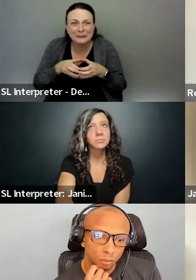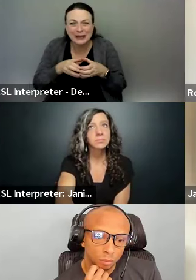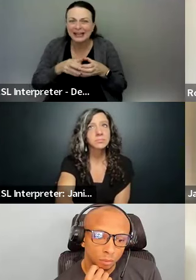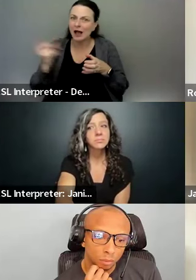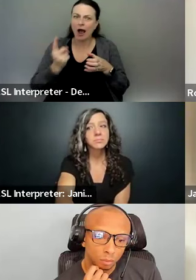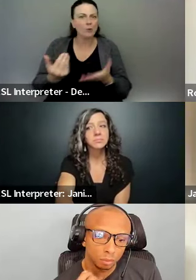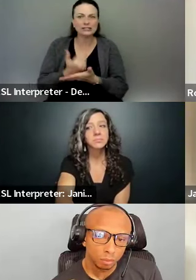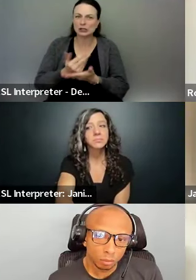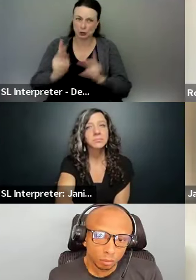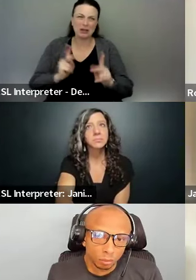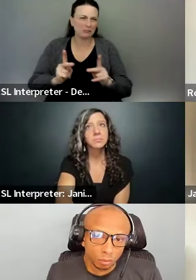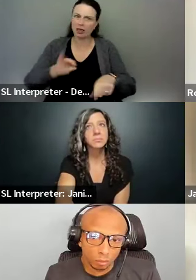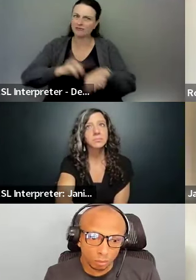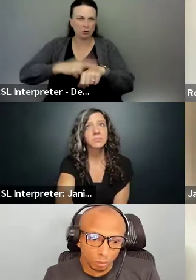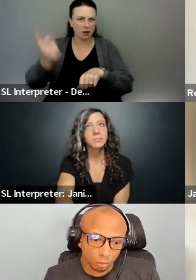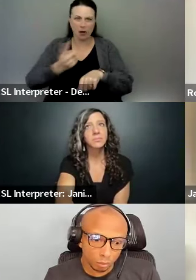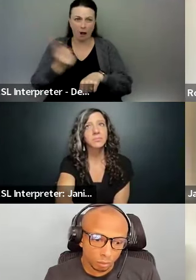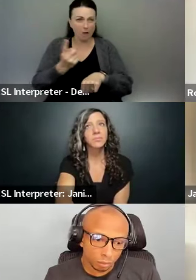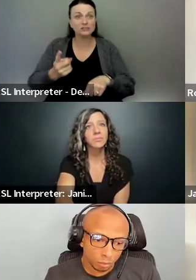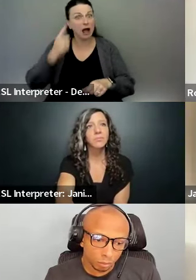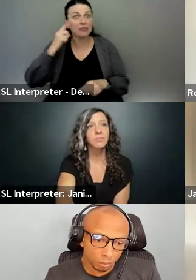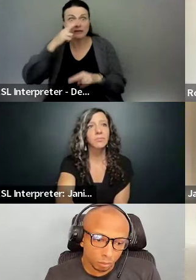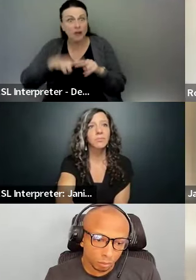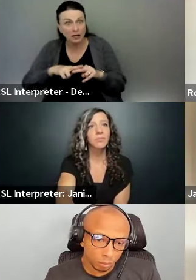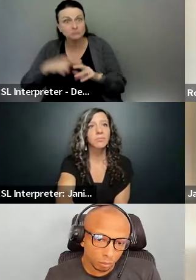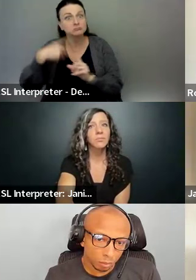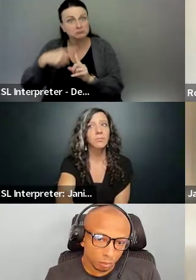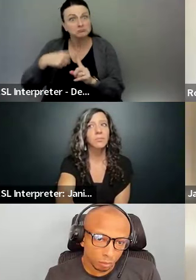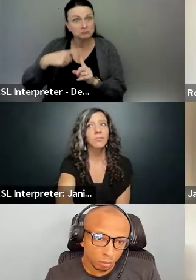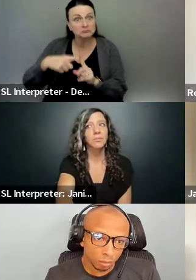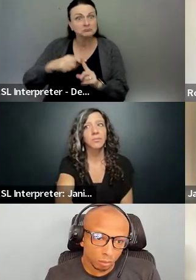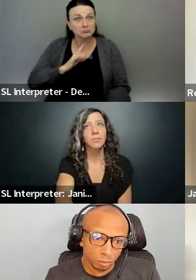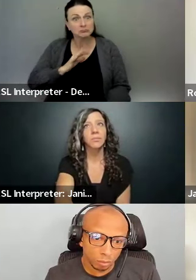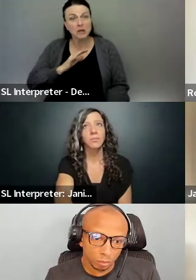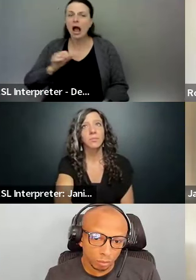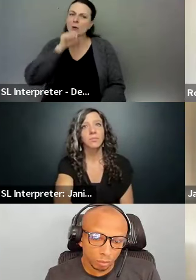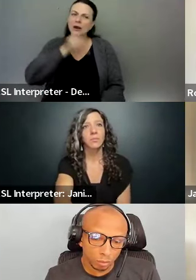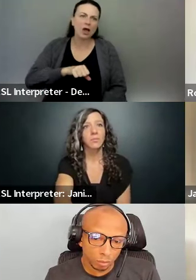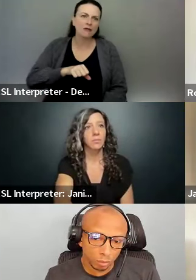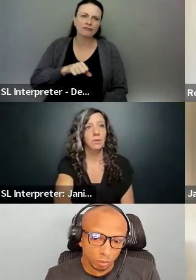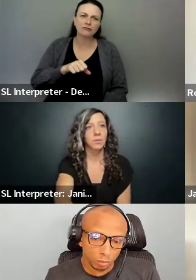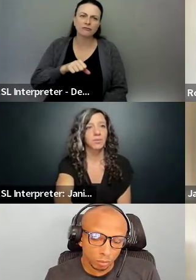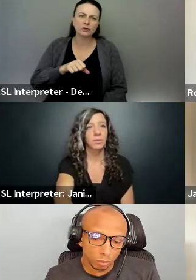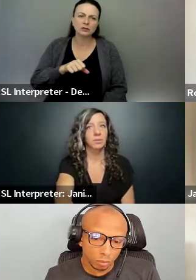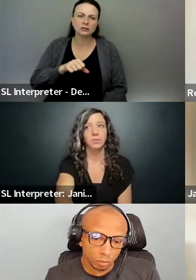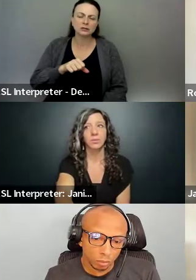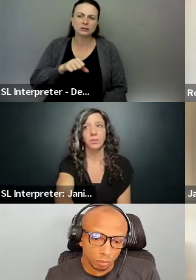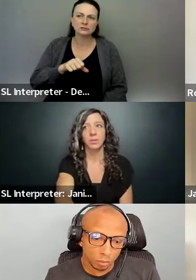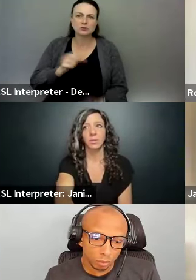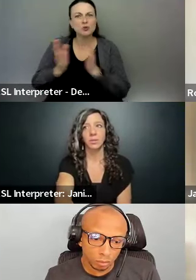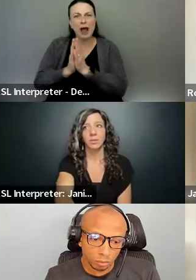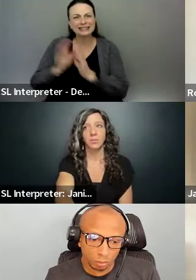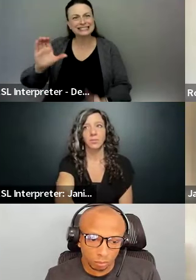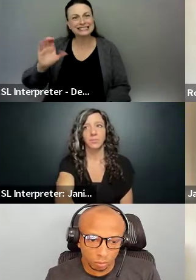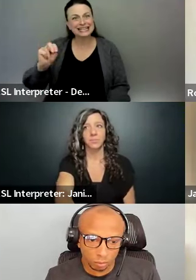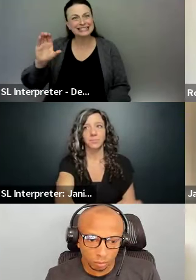people. So I think it was fun and good. I think I would love to ask the